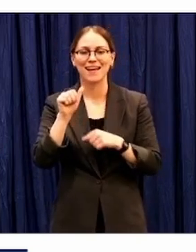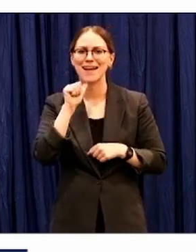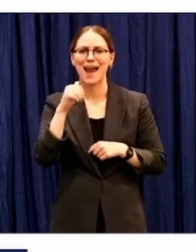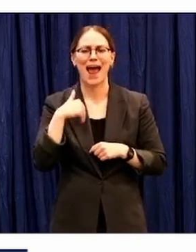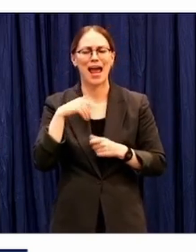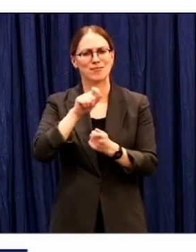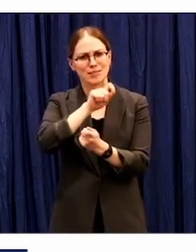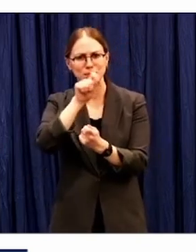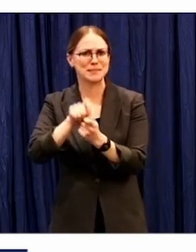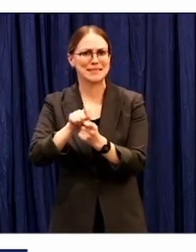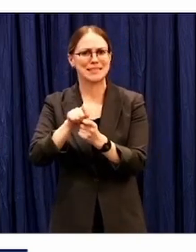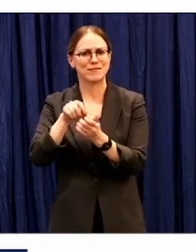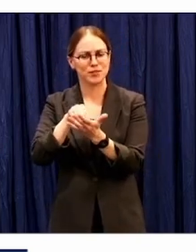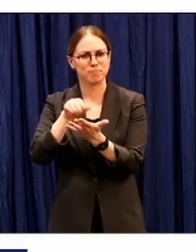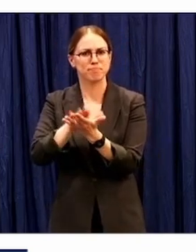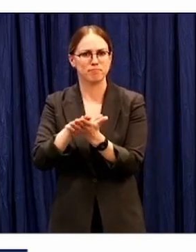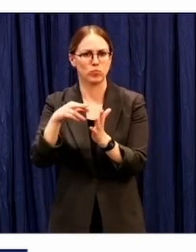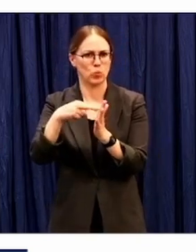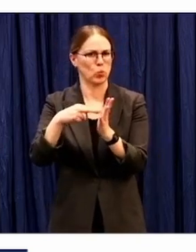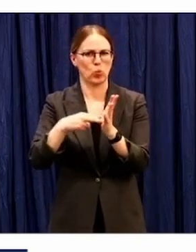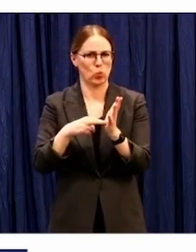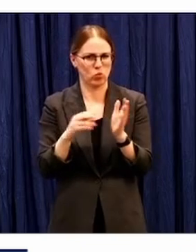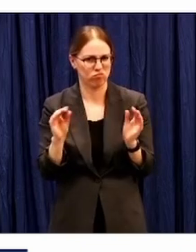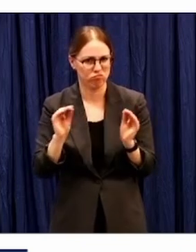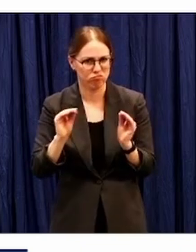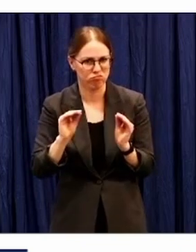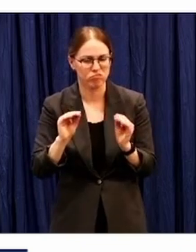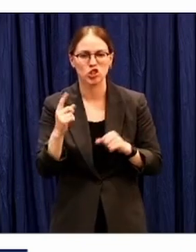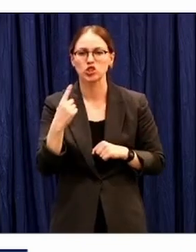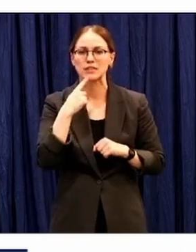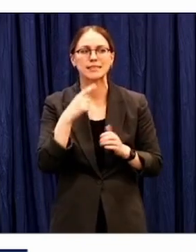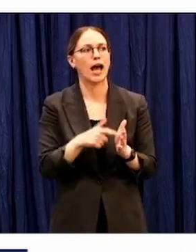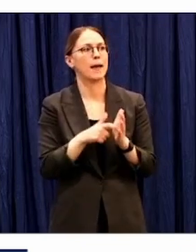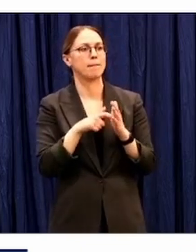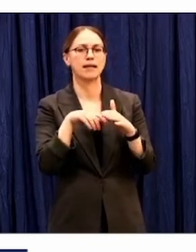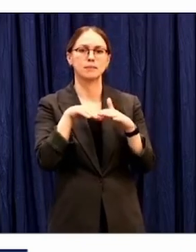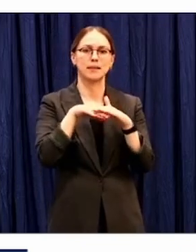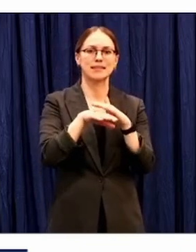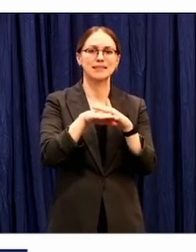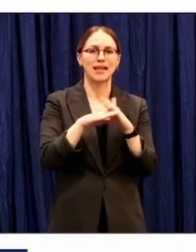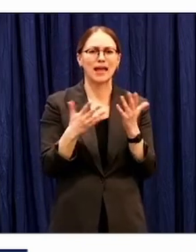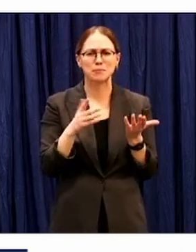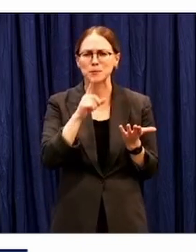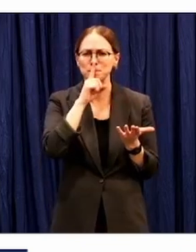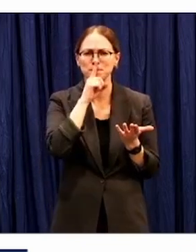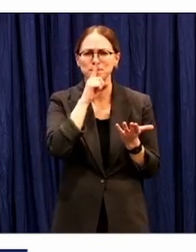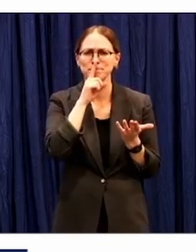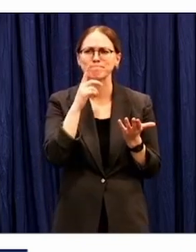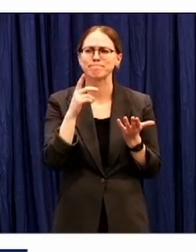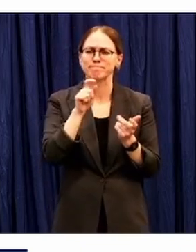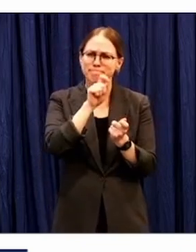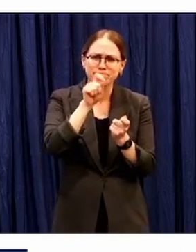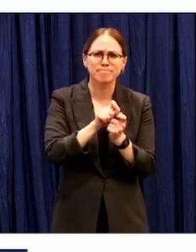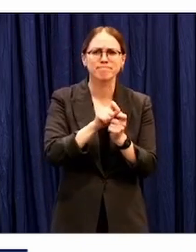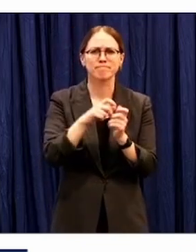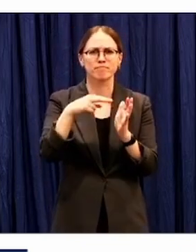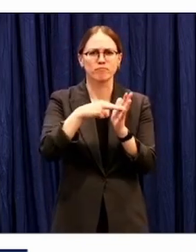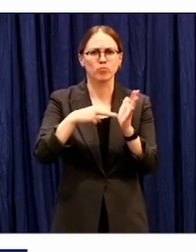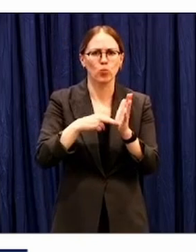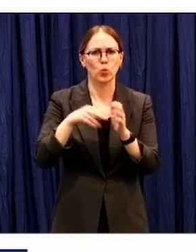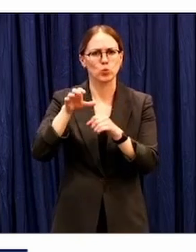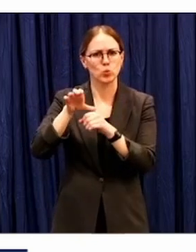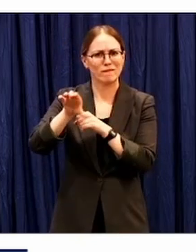specific technical standard at that time. So they said you must be accessible, but they didn't have any sort of regulations to hold us